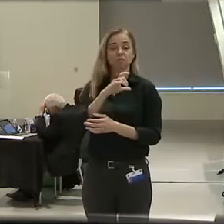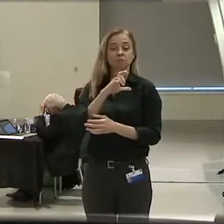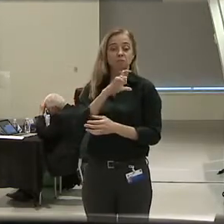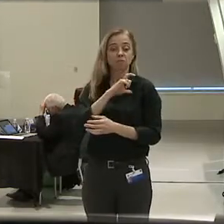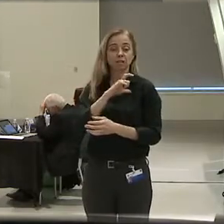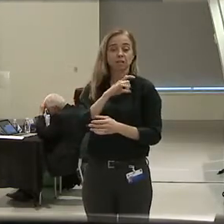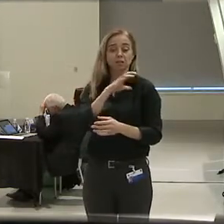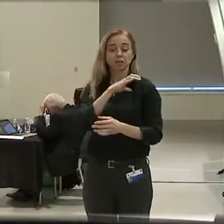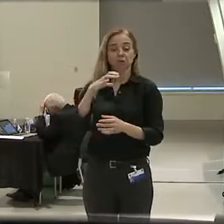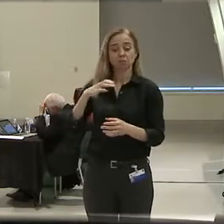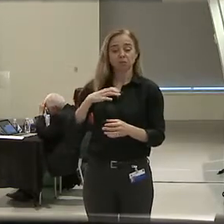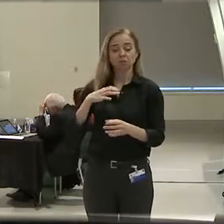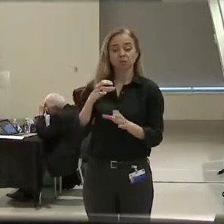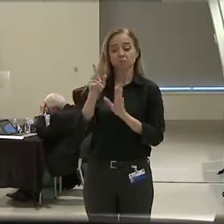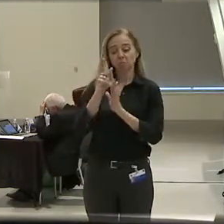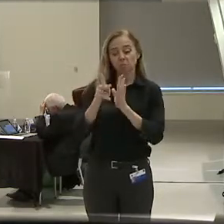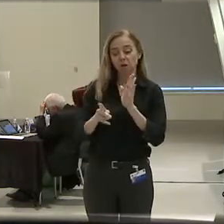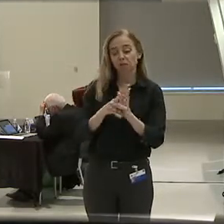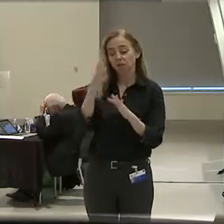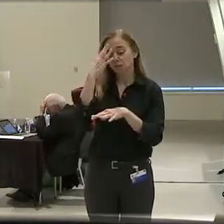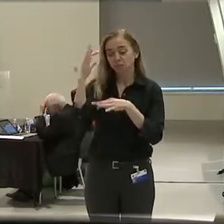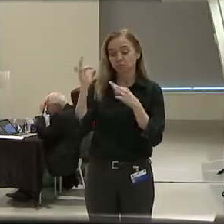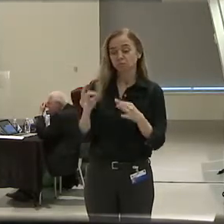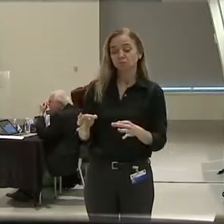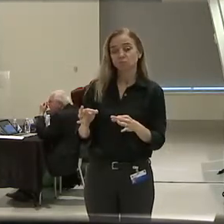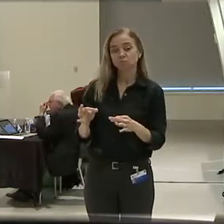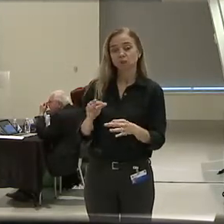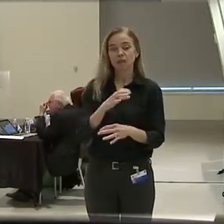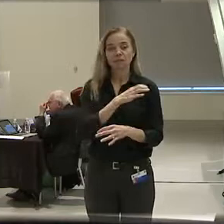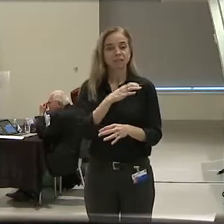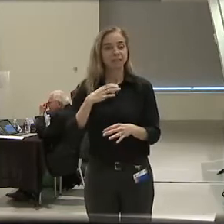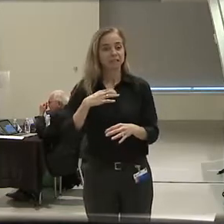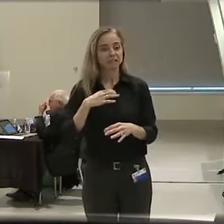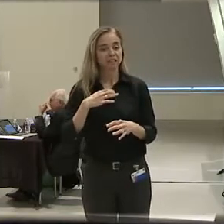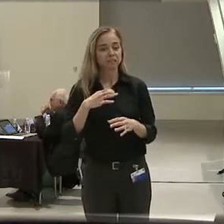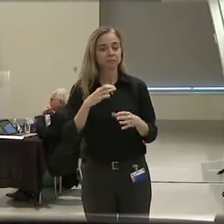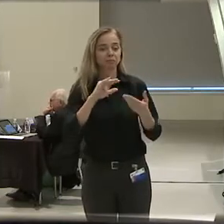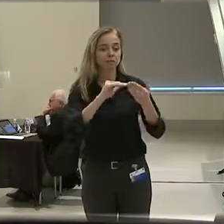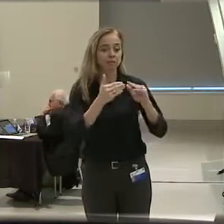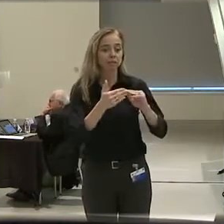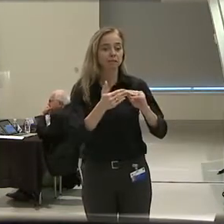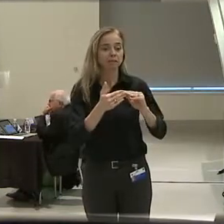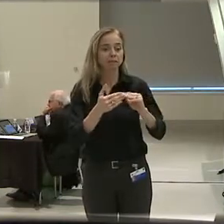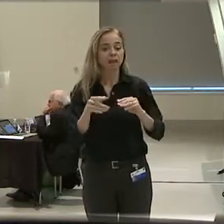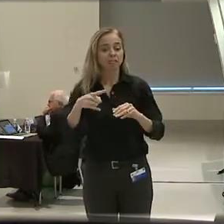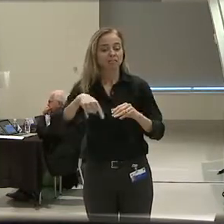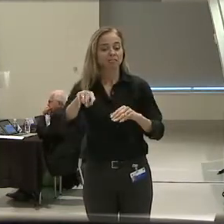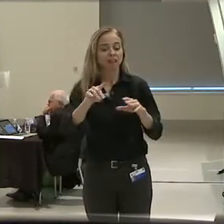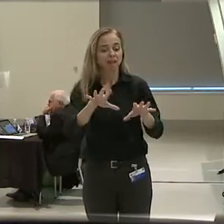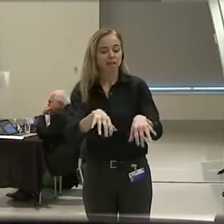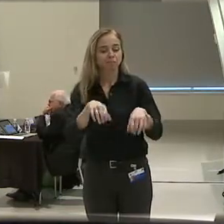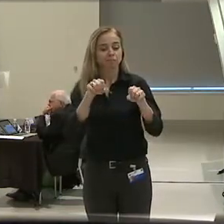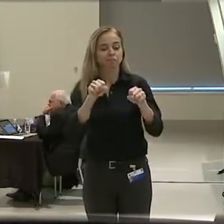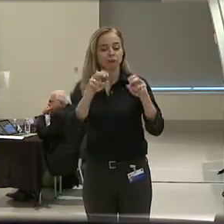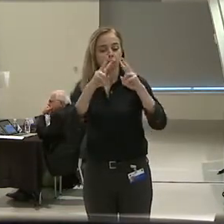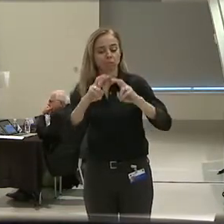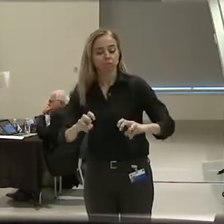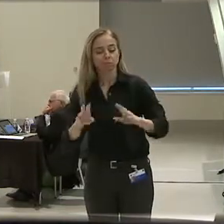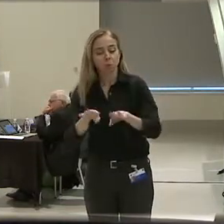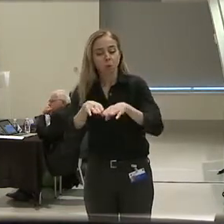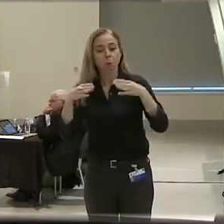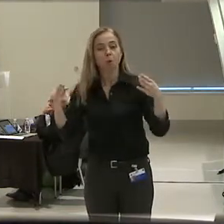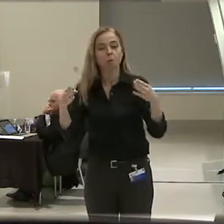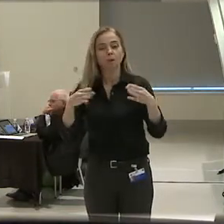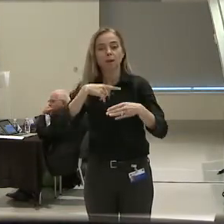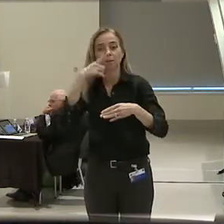policy determination that the city council is at odds with, the council can take it up, have open